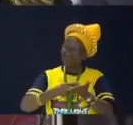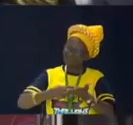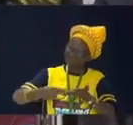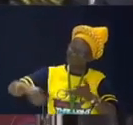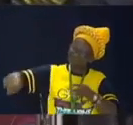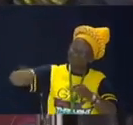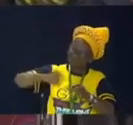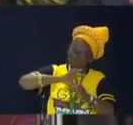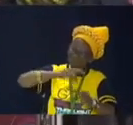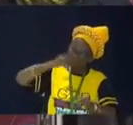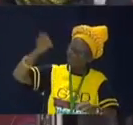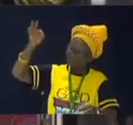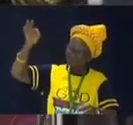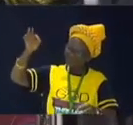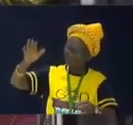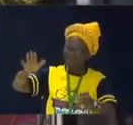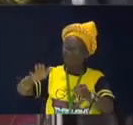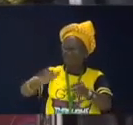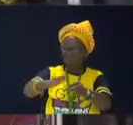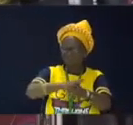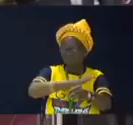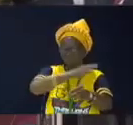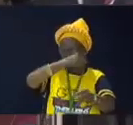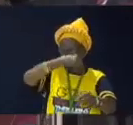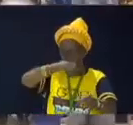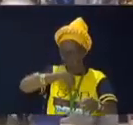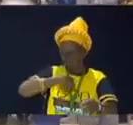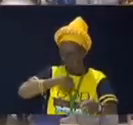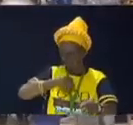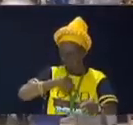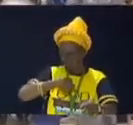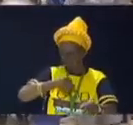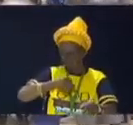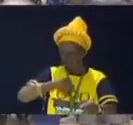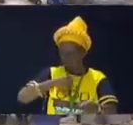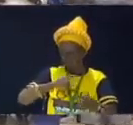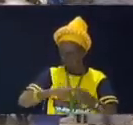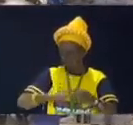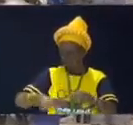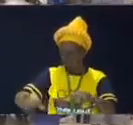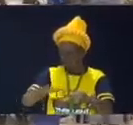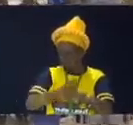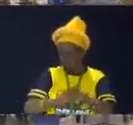Fill me to overflowing with your joy.